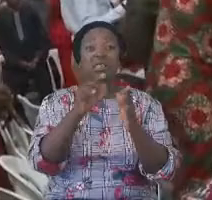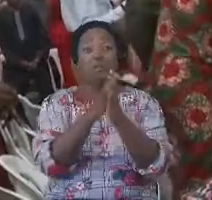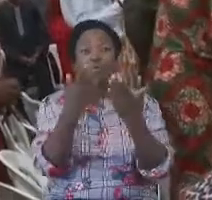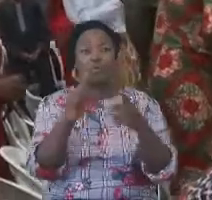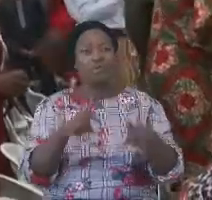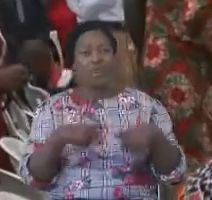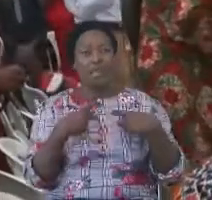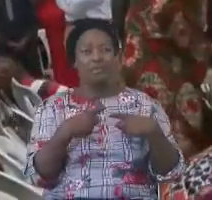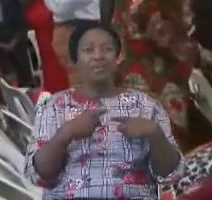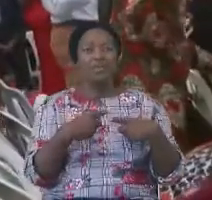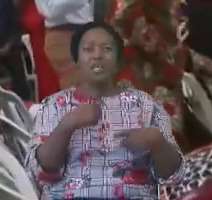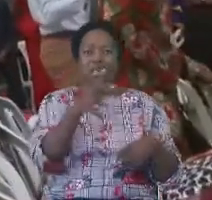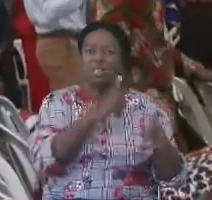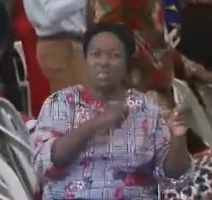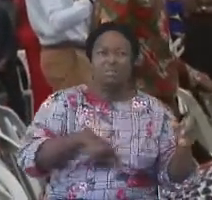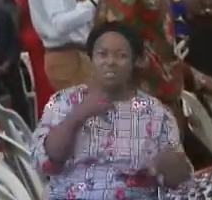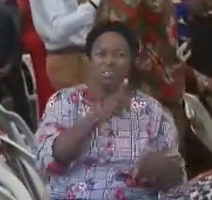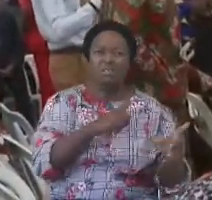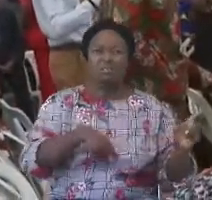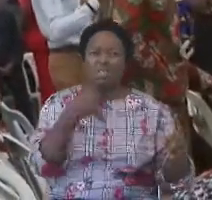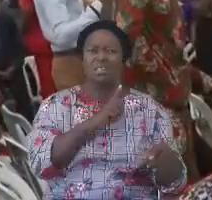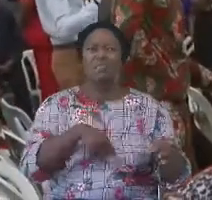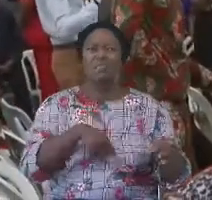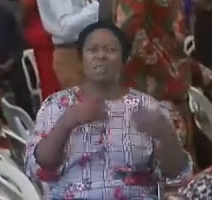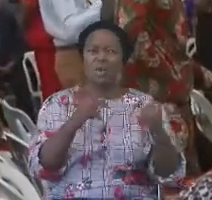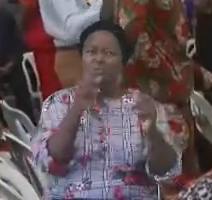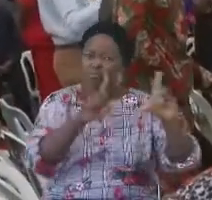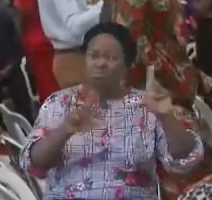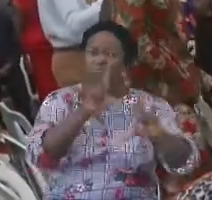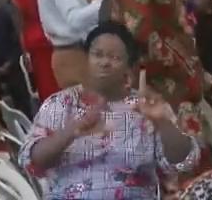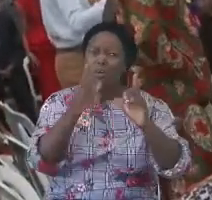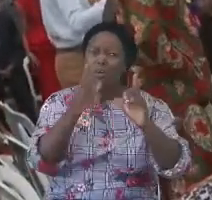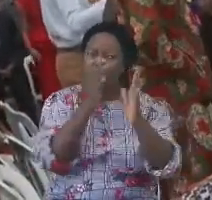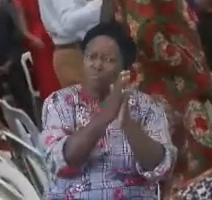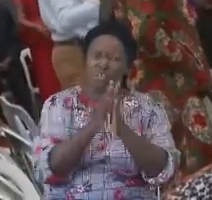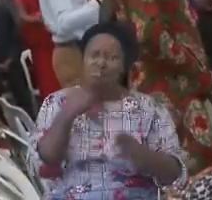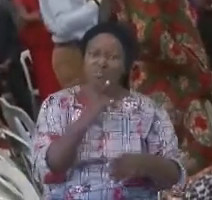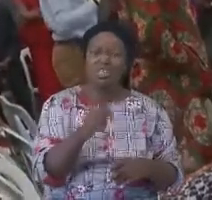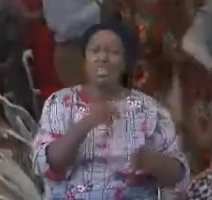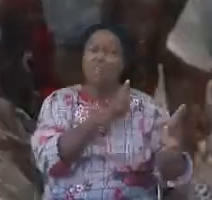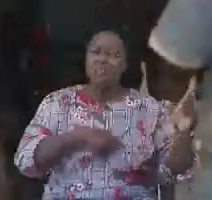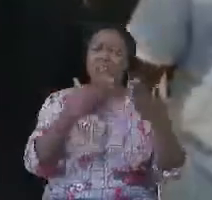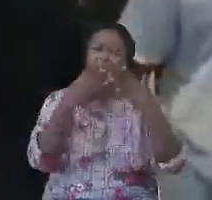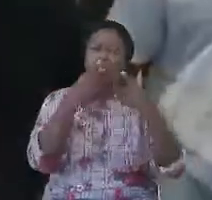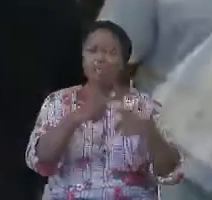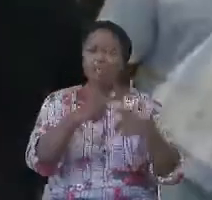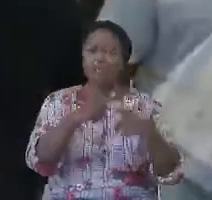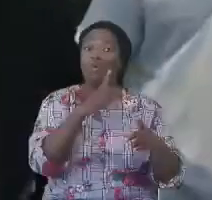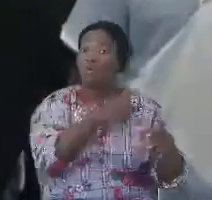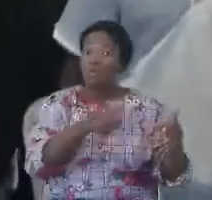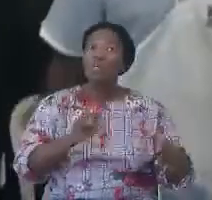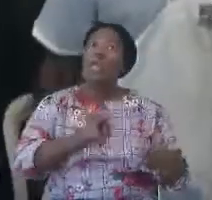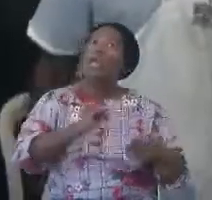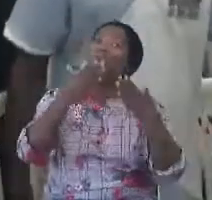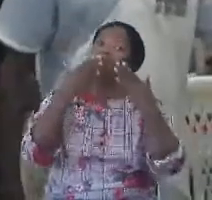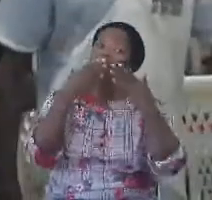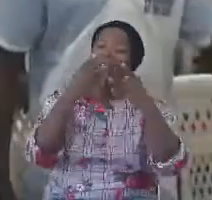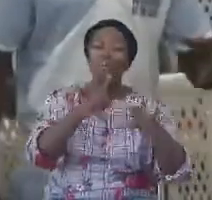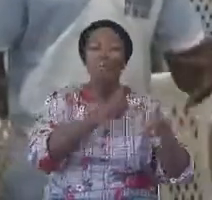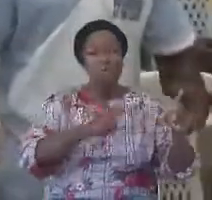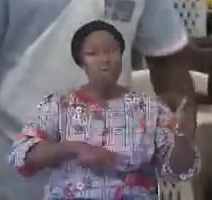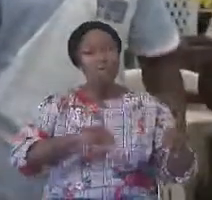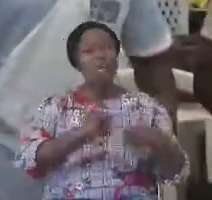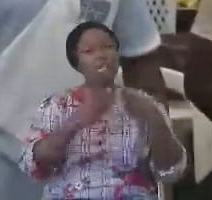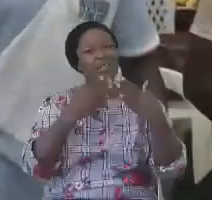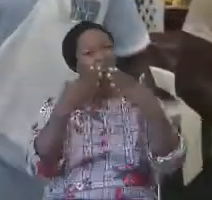my name today is the book of life tell the lord tell the lord tell the lord lord